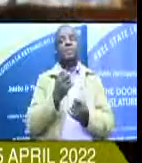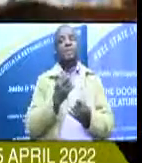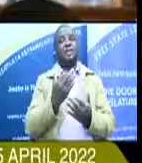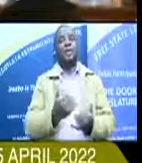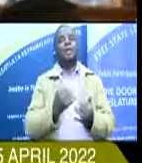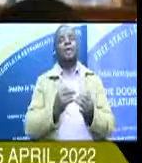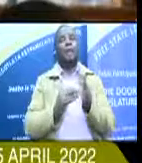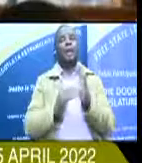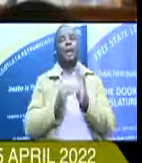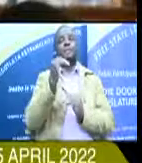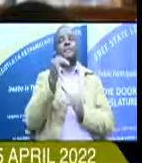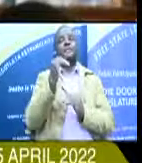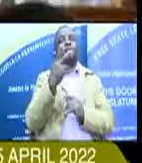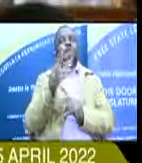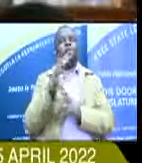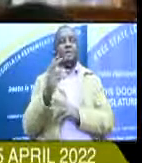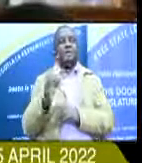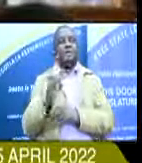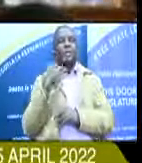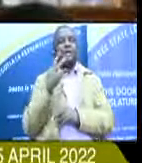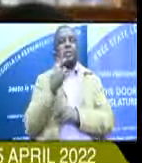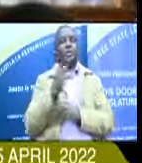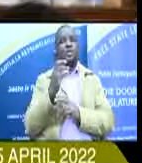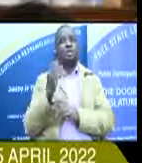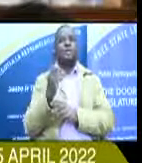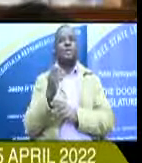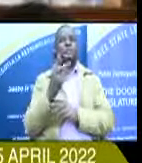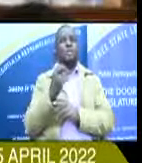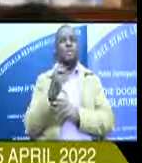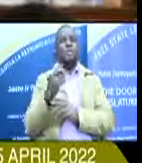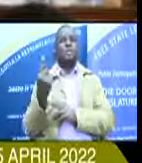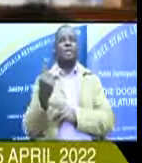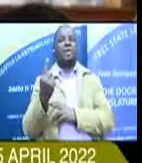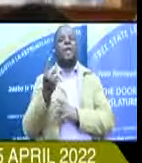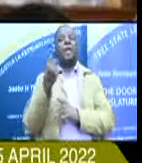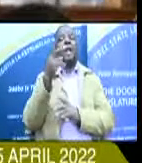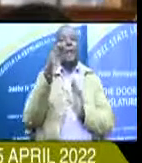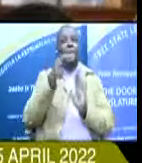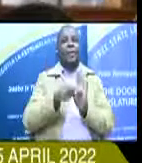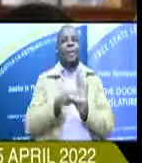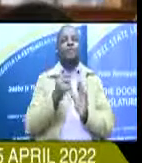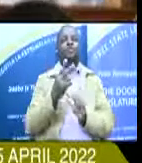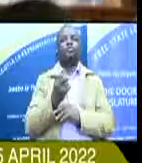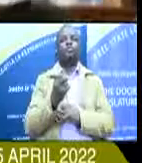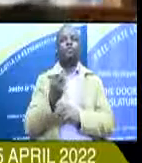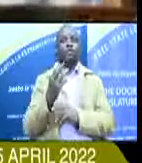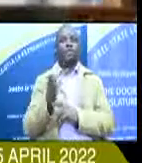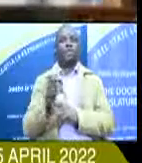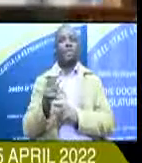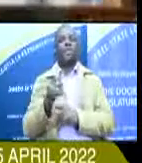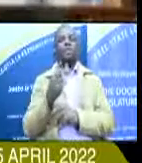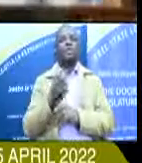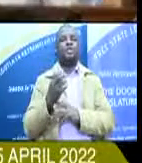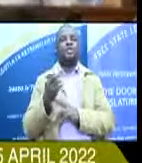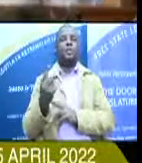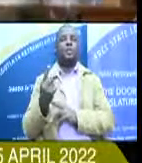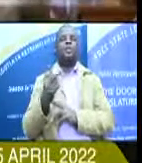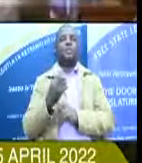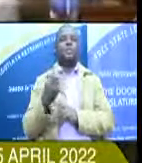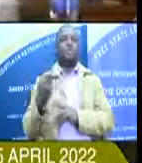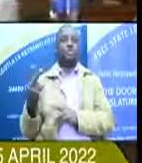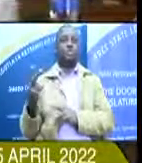to 50% in 2020-21 and declined to 44% in 2021-22 due